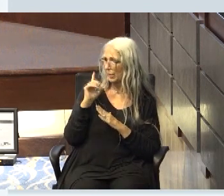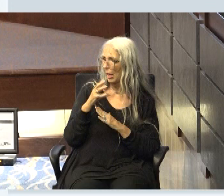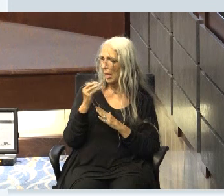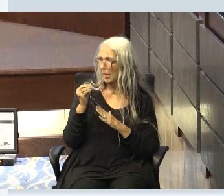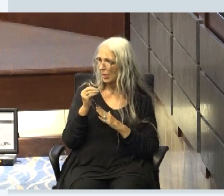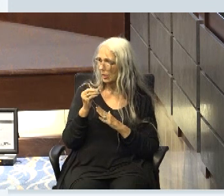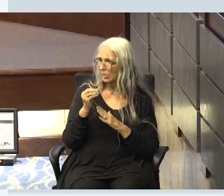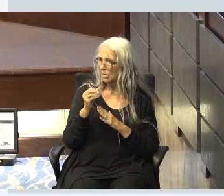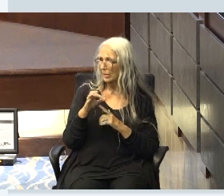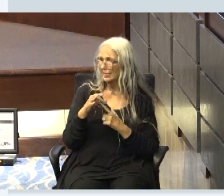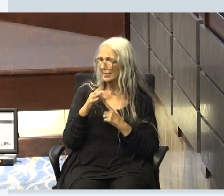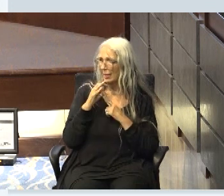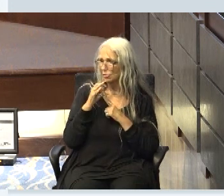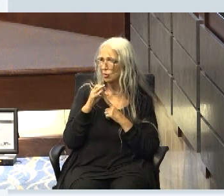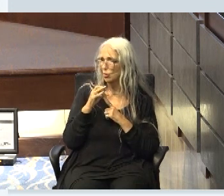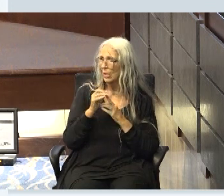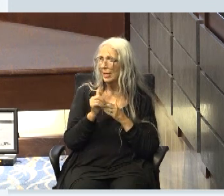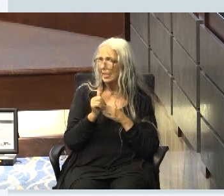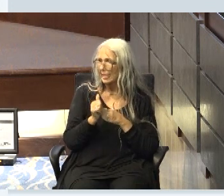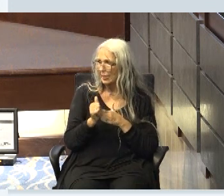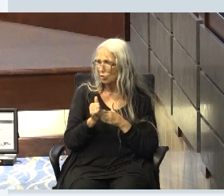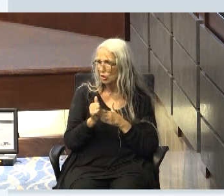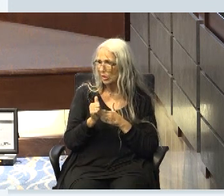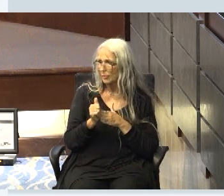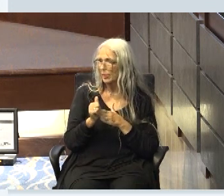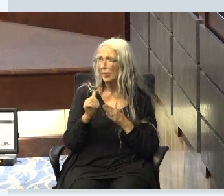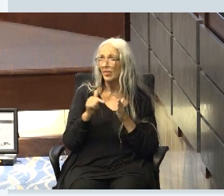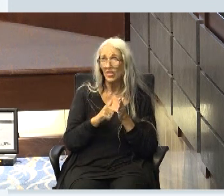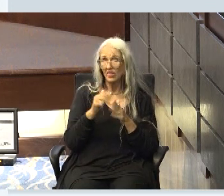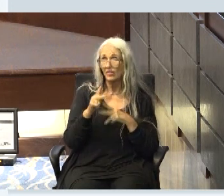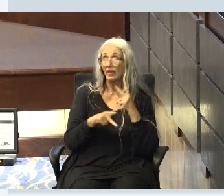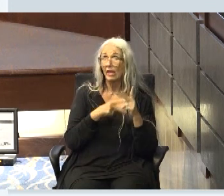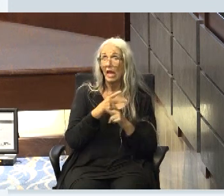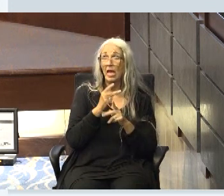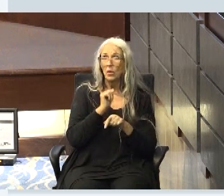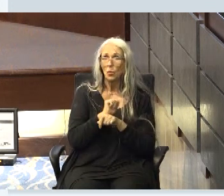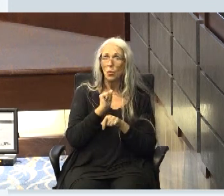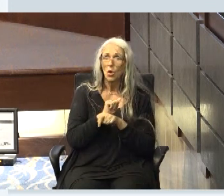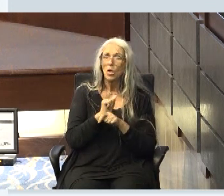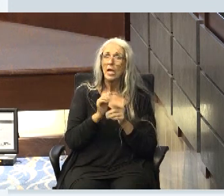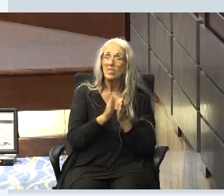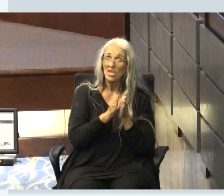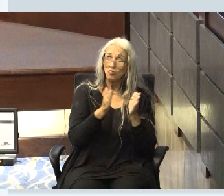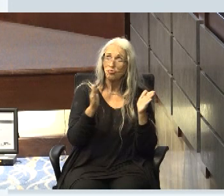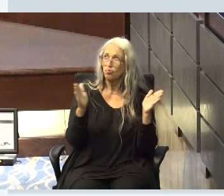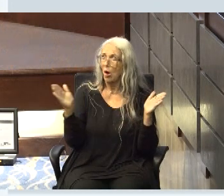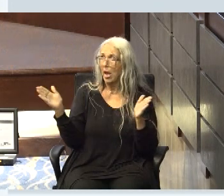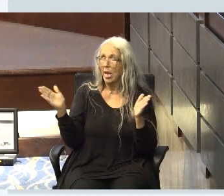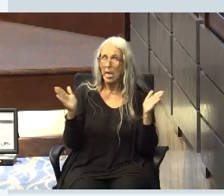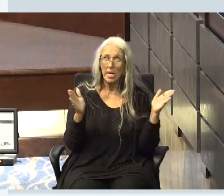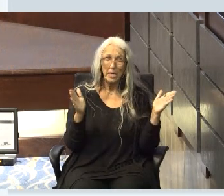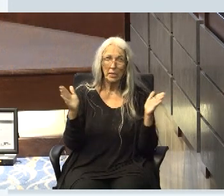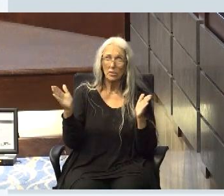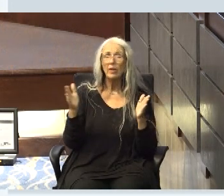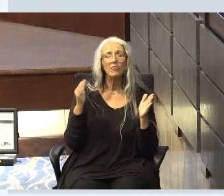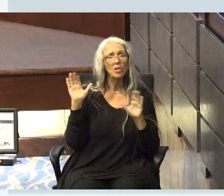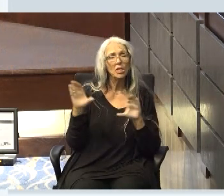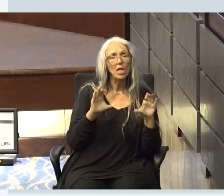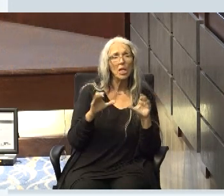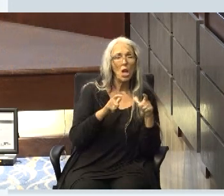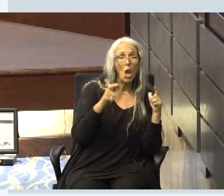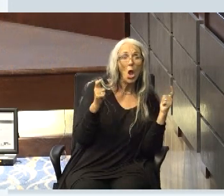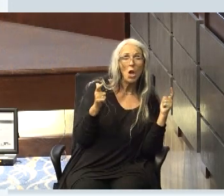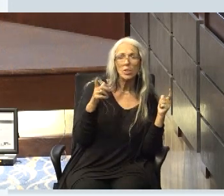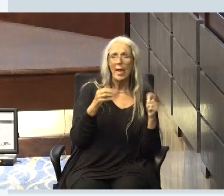their exceptional leadership in this type of work on this range of projects. They've done small scale to large